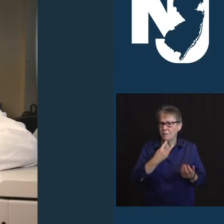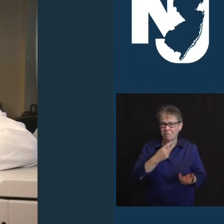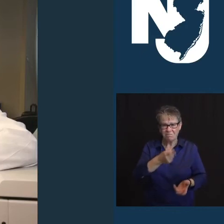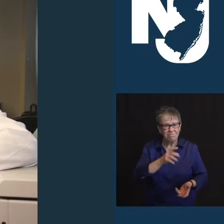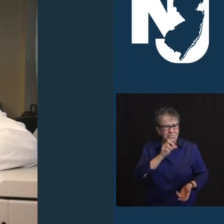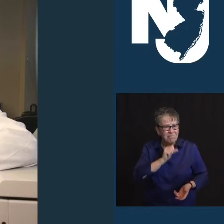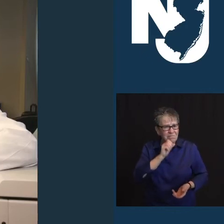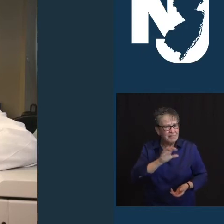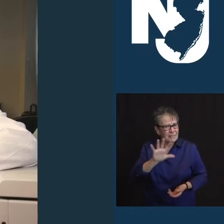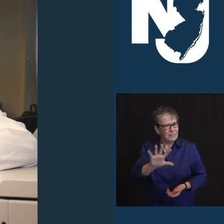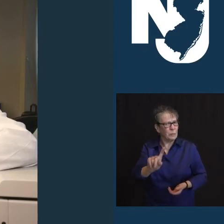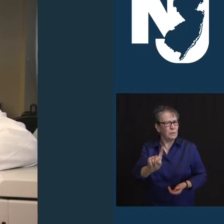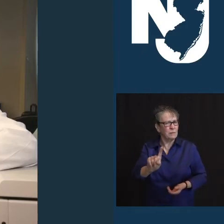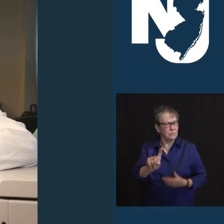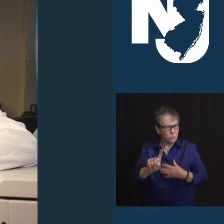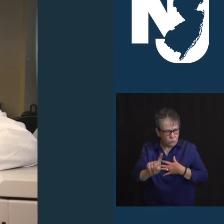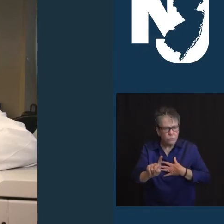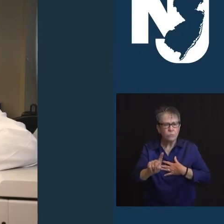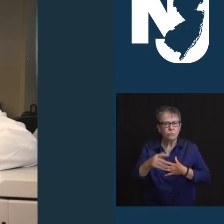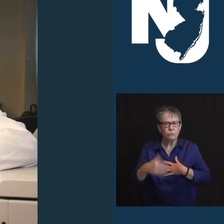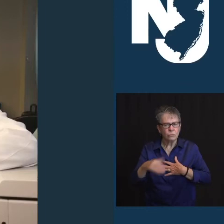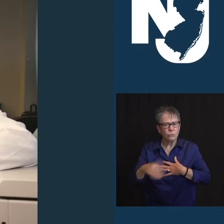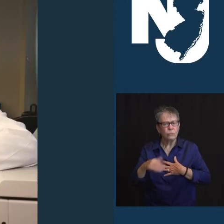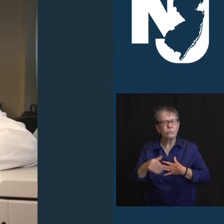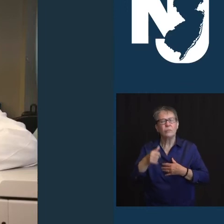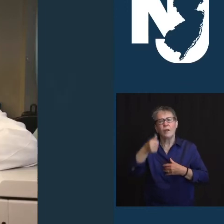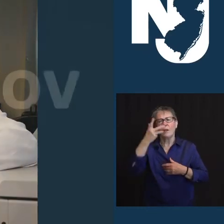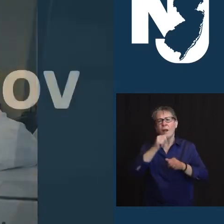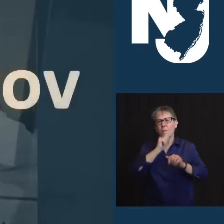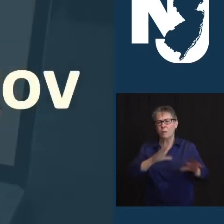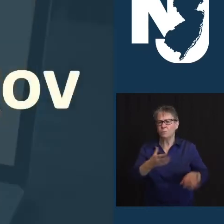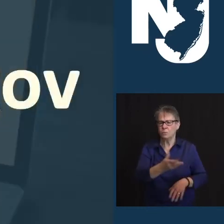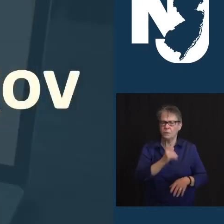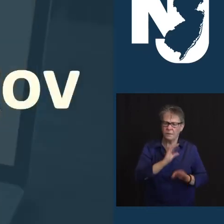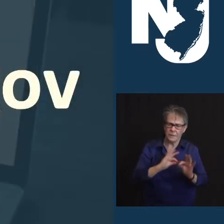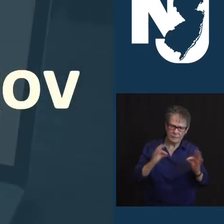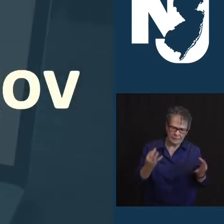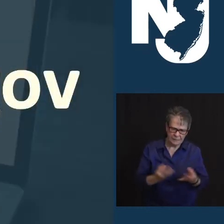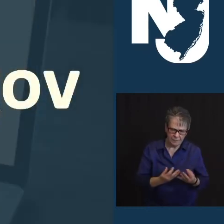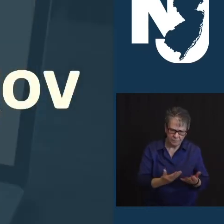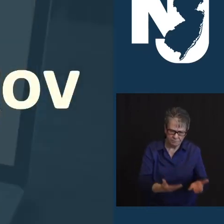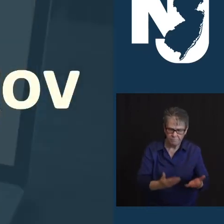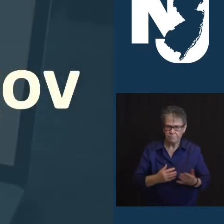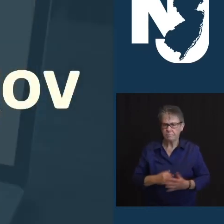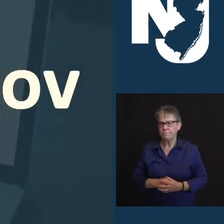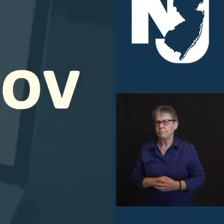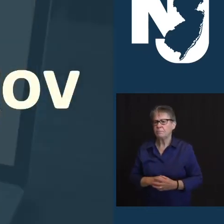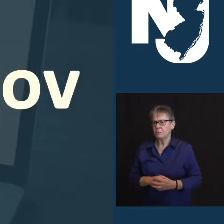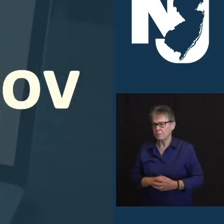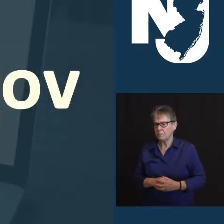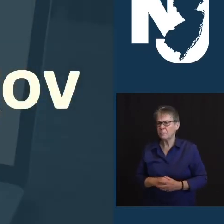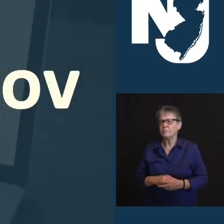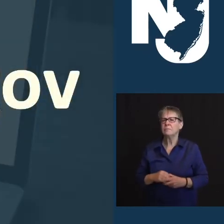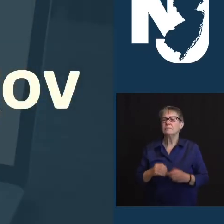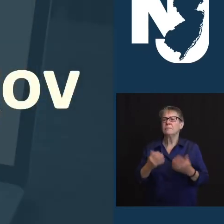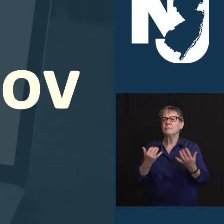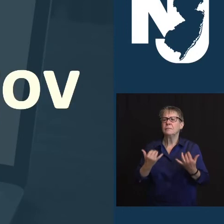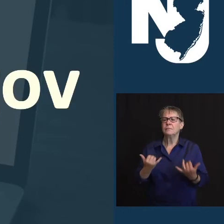you, Andy, and watch over you and your family. And with that, I want to introduce another one of Andy's biggest fans, the woman